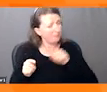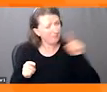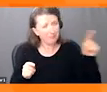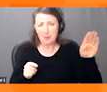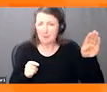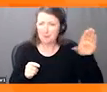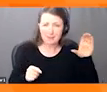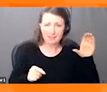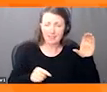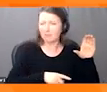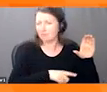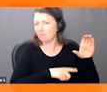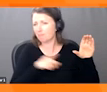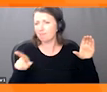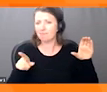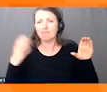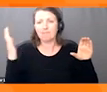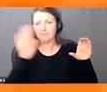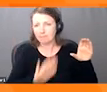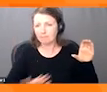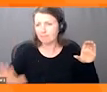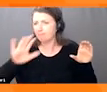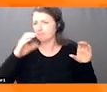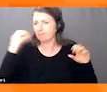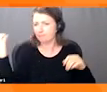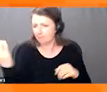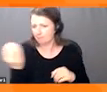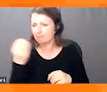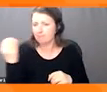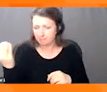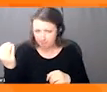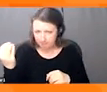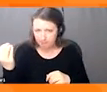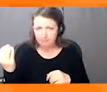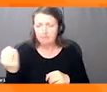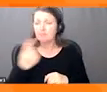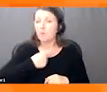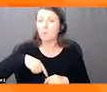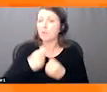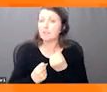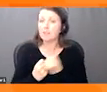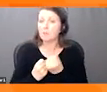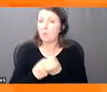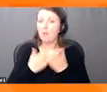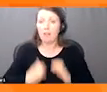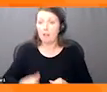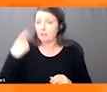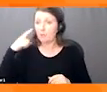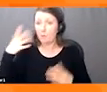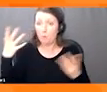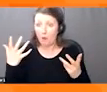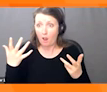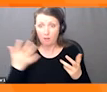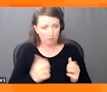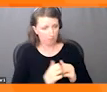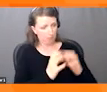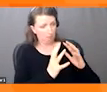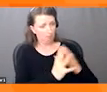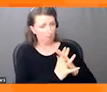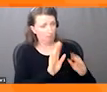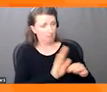Ontario. We work with our clients, supporting them through multiple stages of business growth, from startup to scale